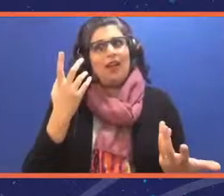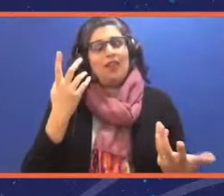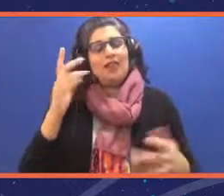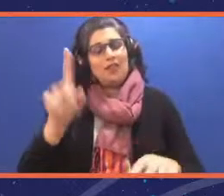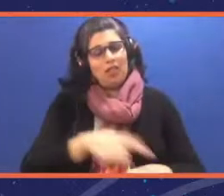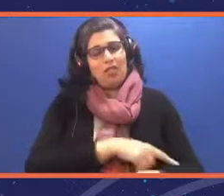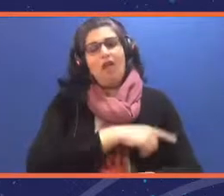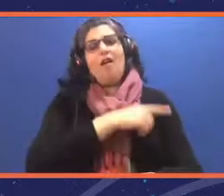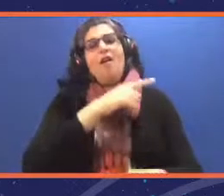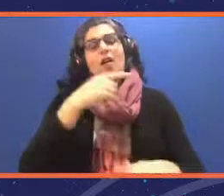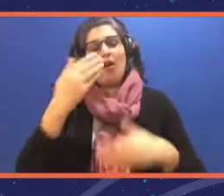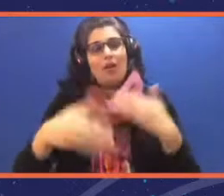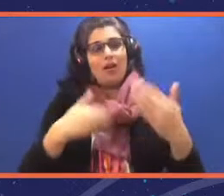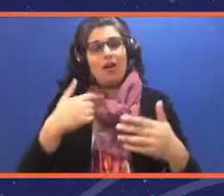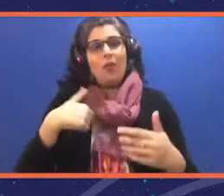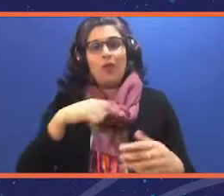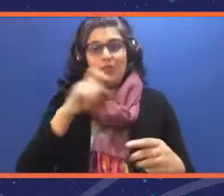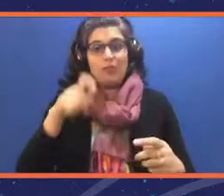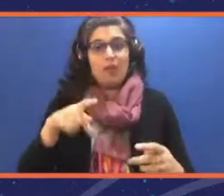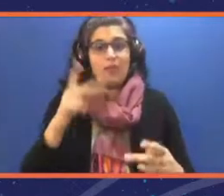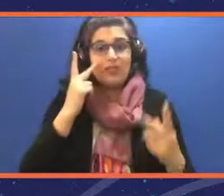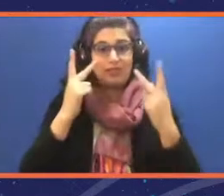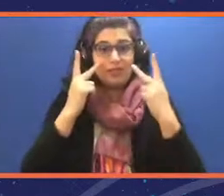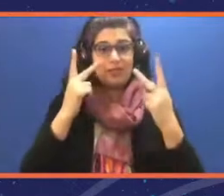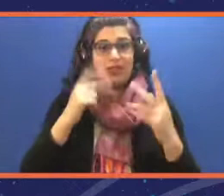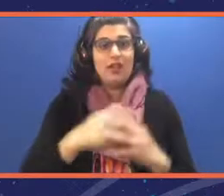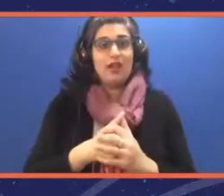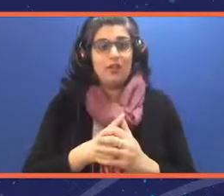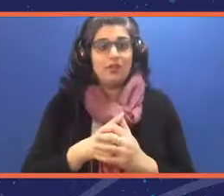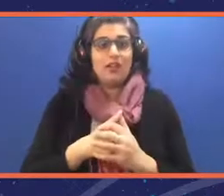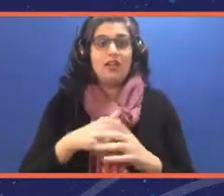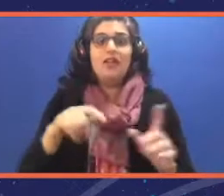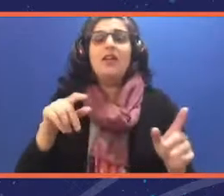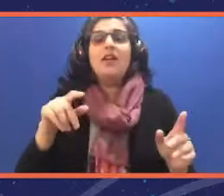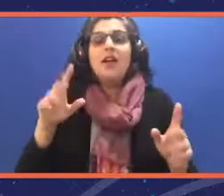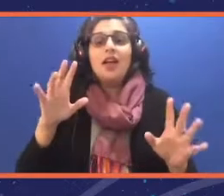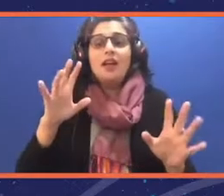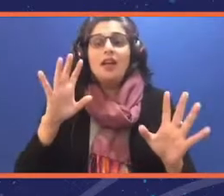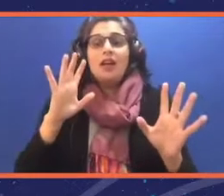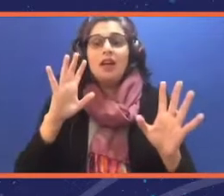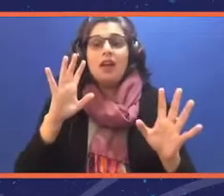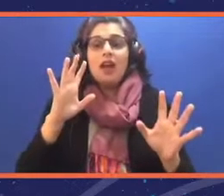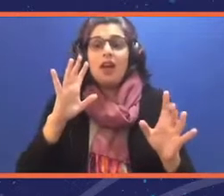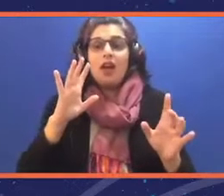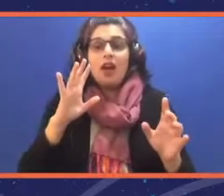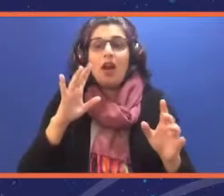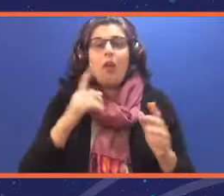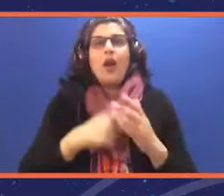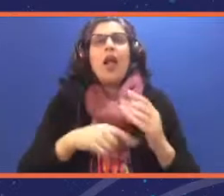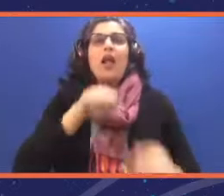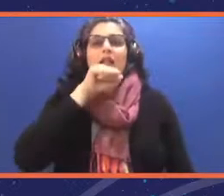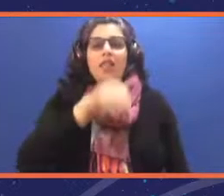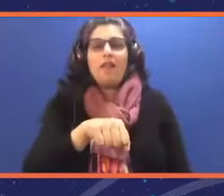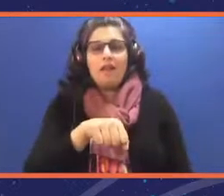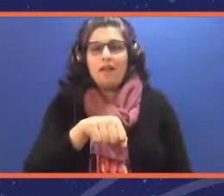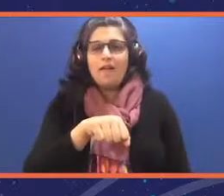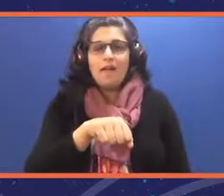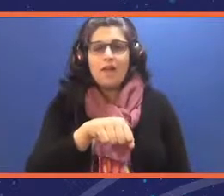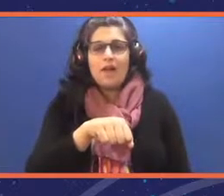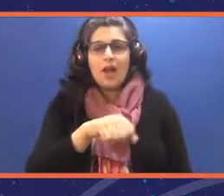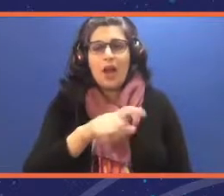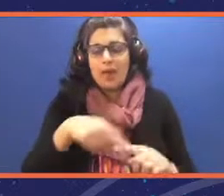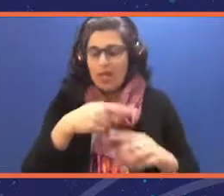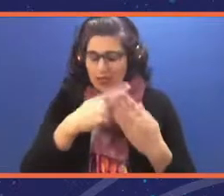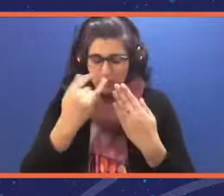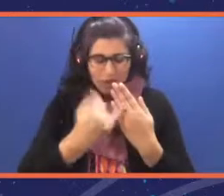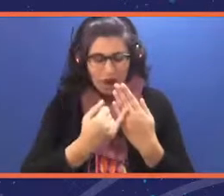supposed to visualize that. but what I really love about this project and the support